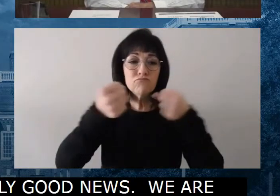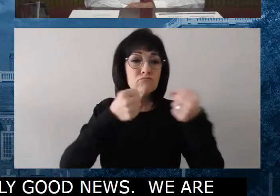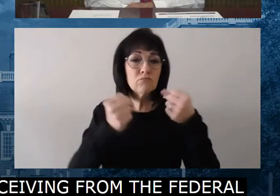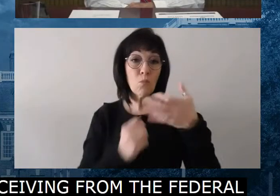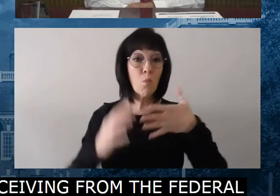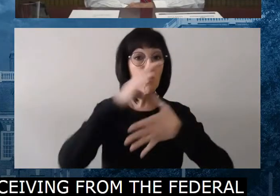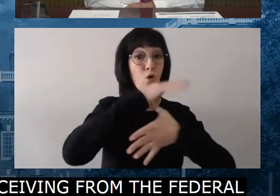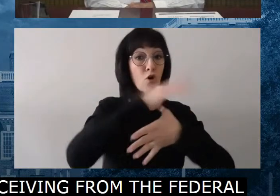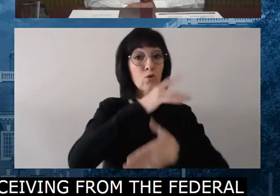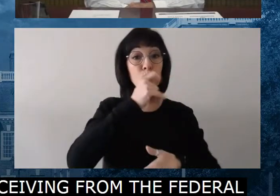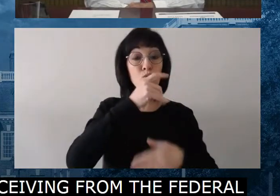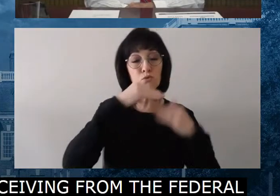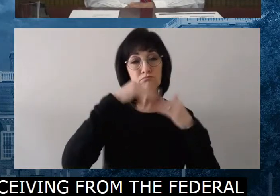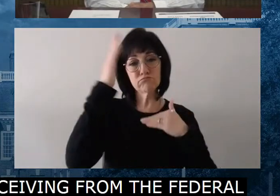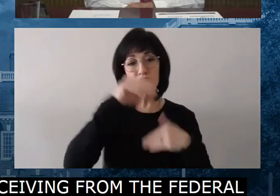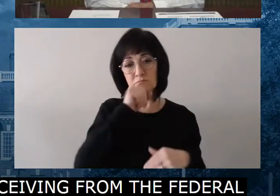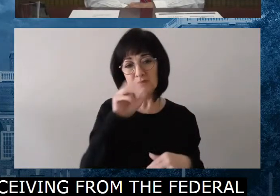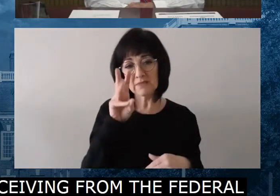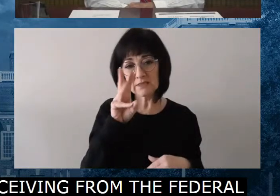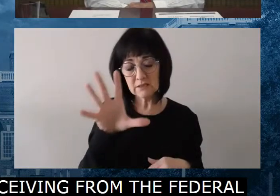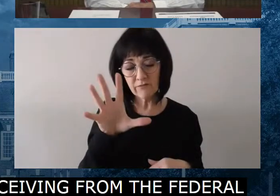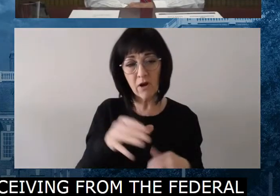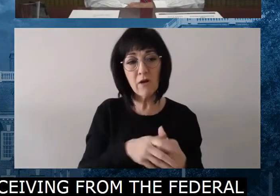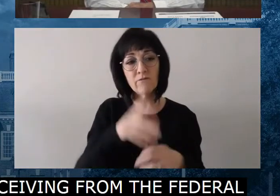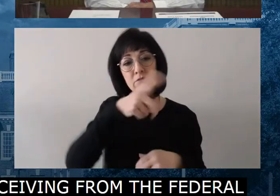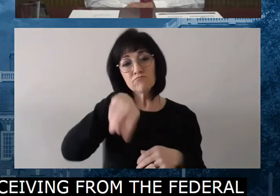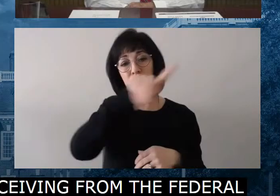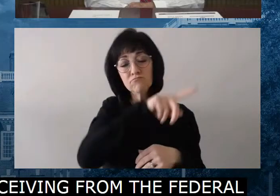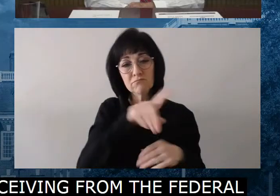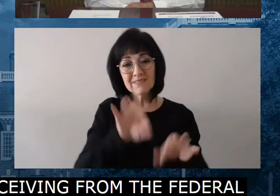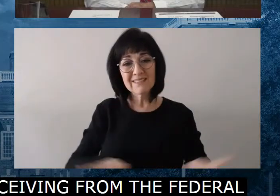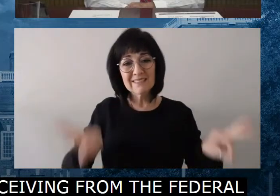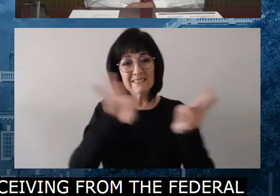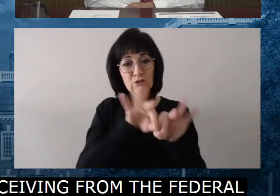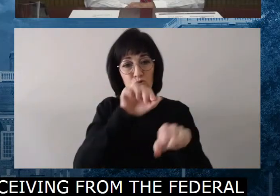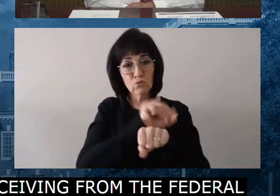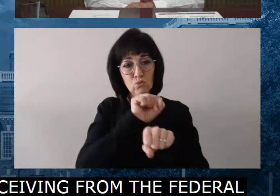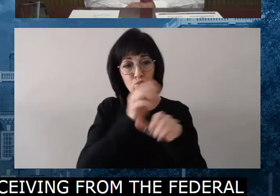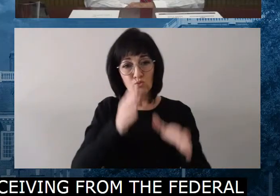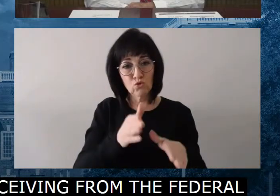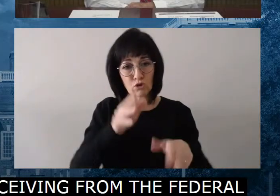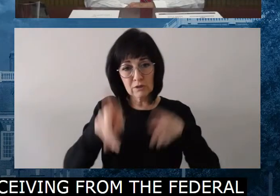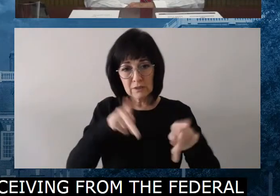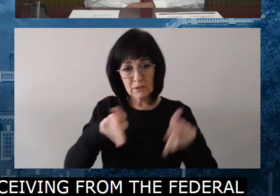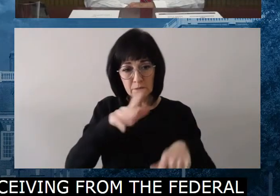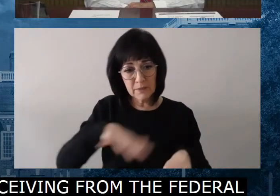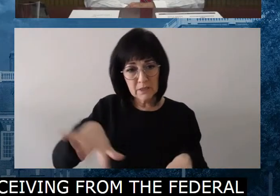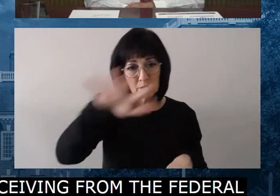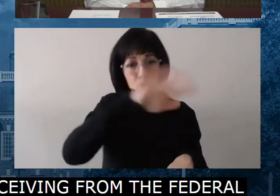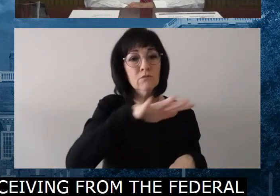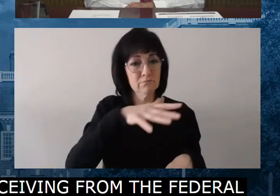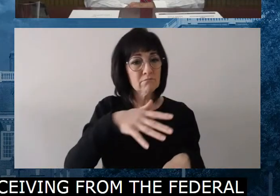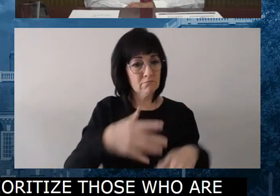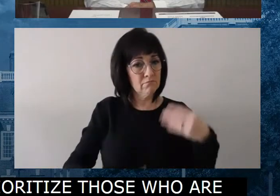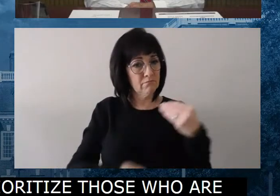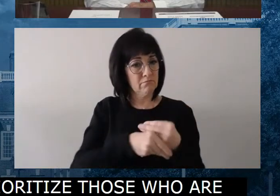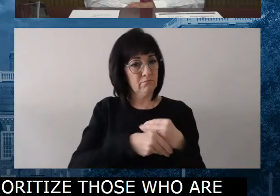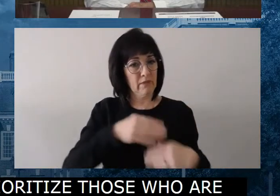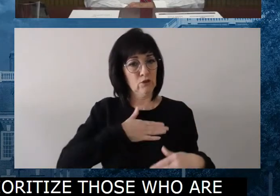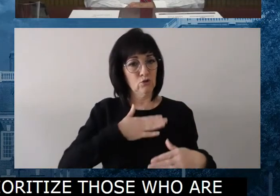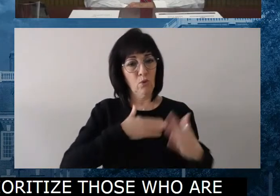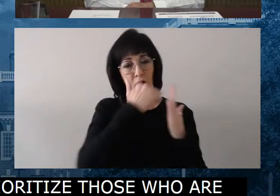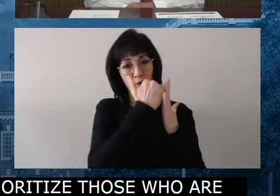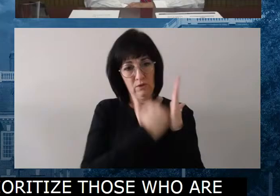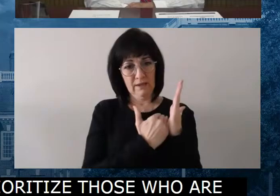older, essential worker populations, as we've added those to the list of our vaccination clinics. So we've had